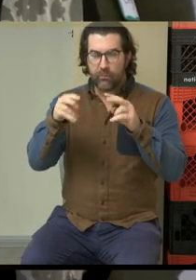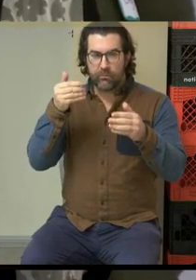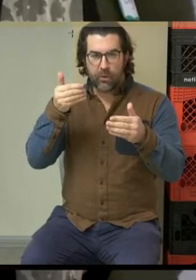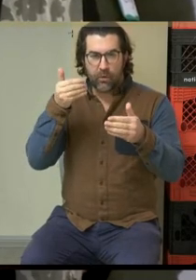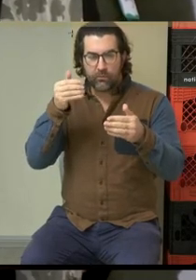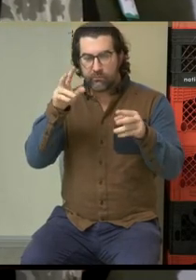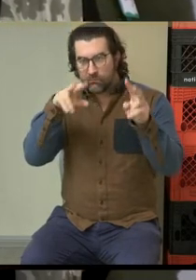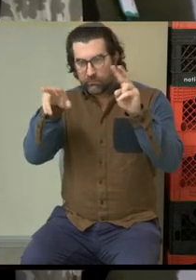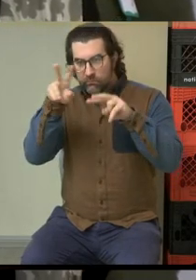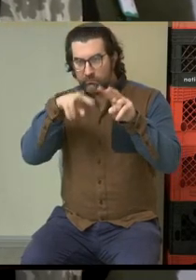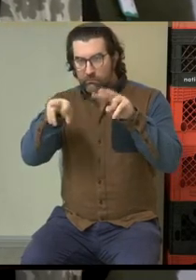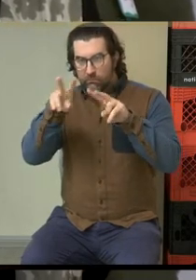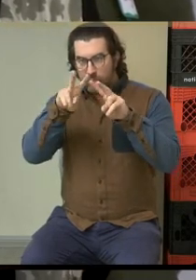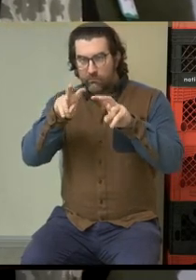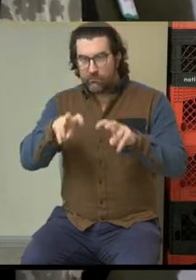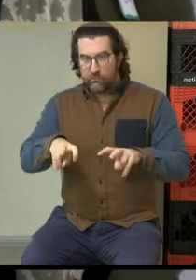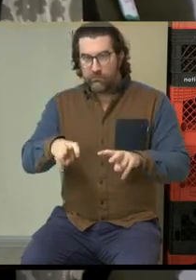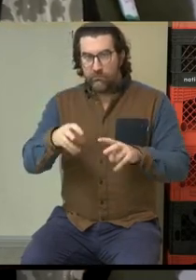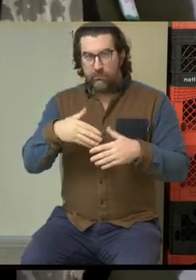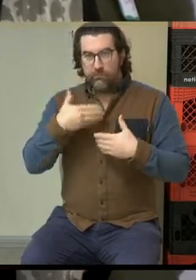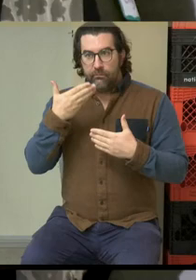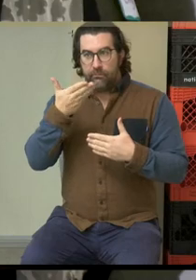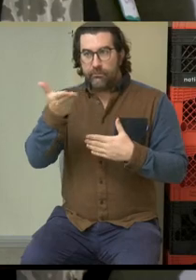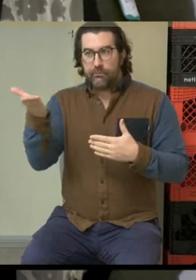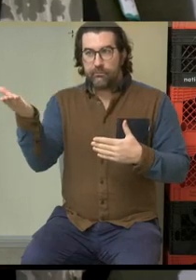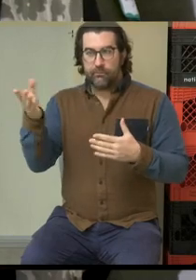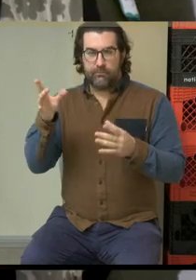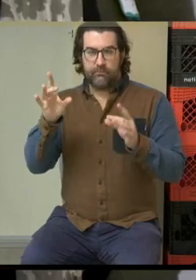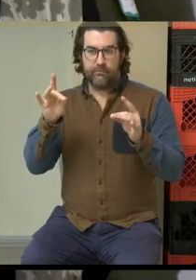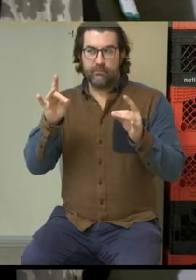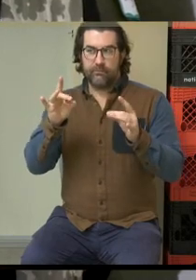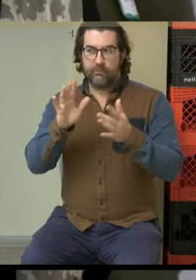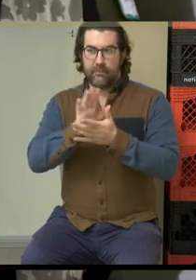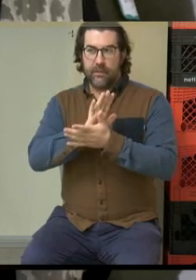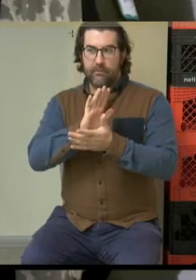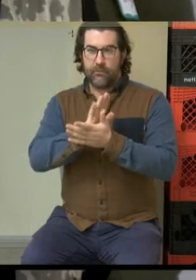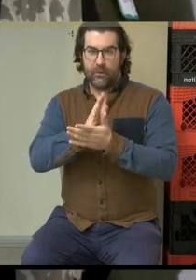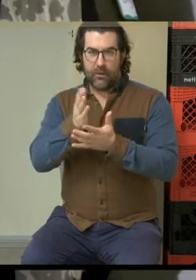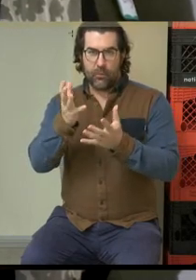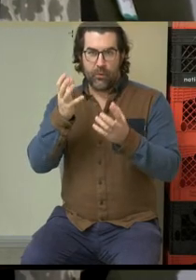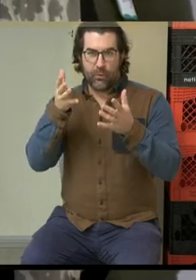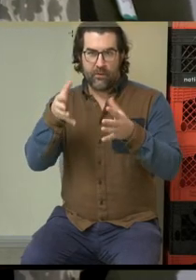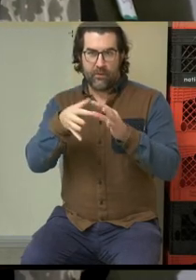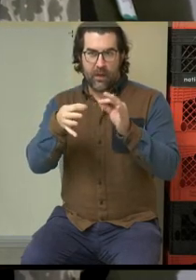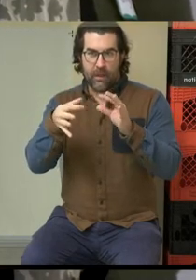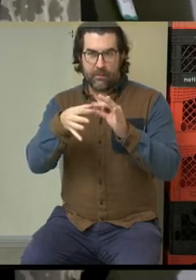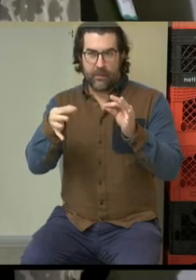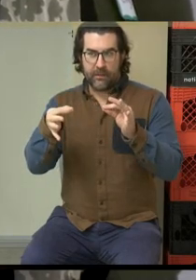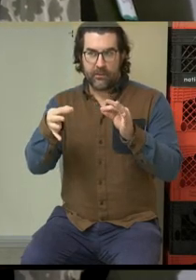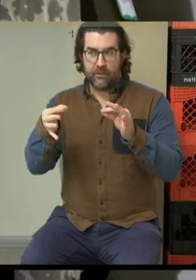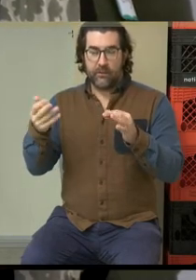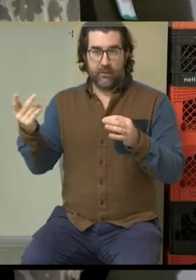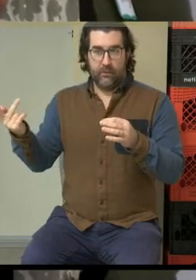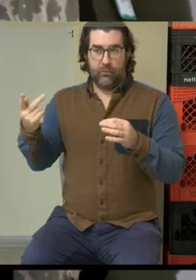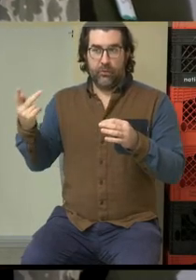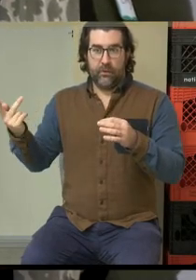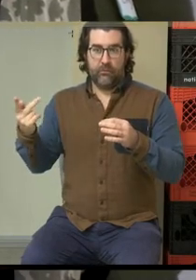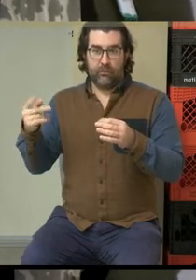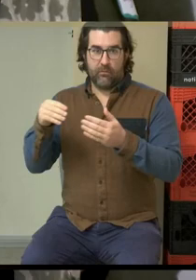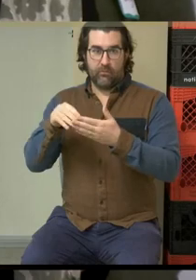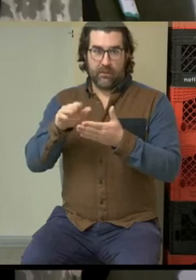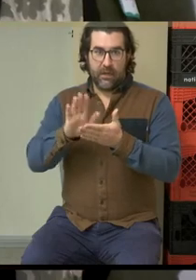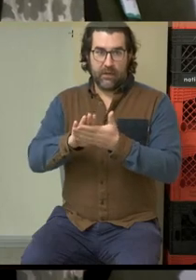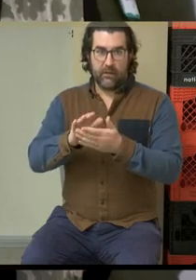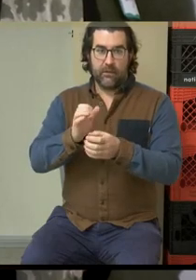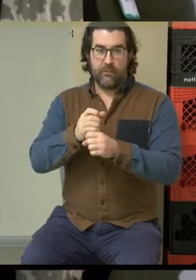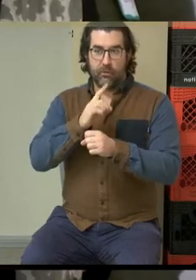Happy to be there, answer questions. There's sticky notes there if you want to leave comments. Otherwise, Andrea and myself, we can write them down. We'll